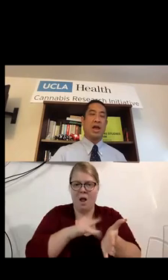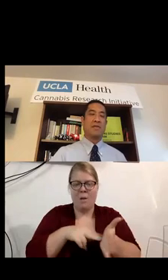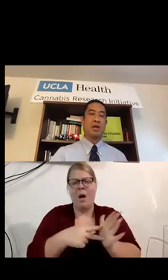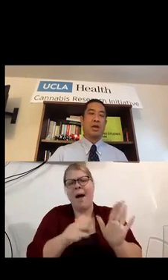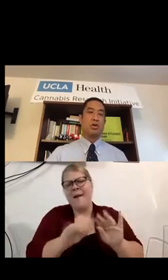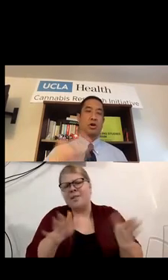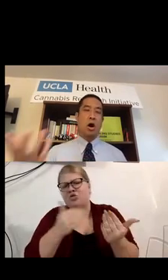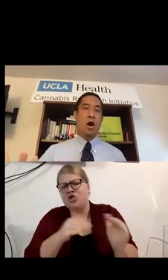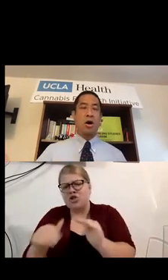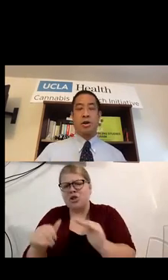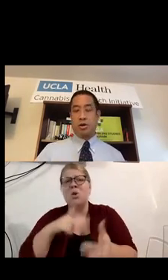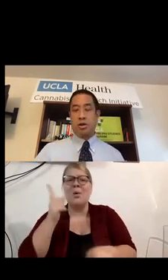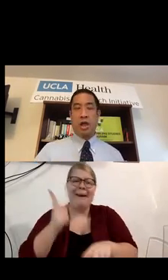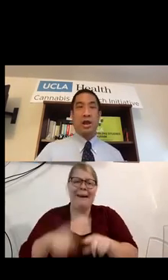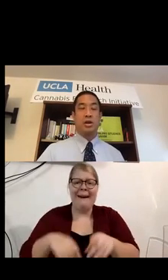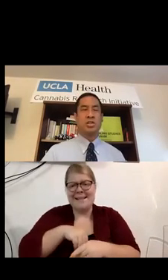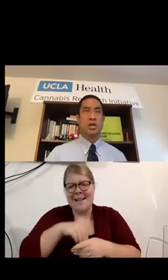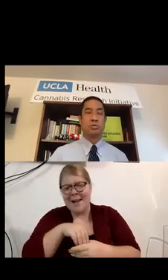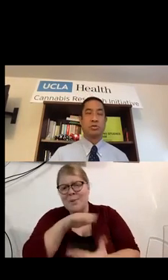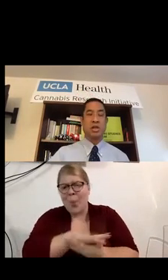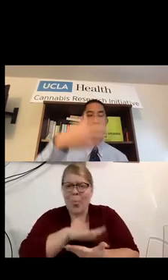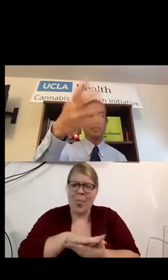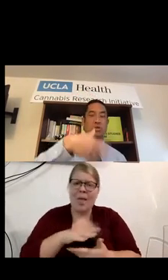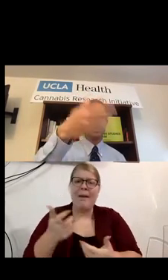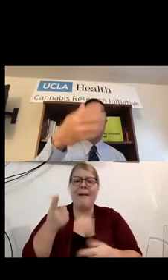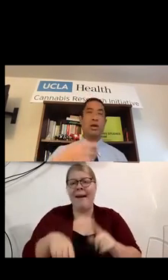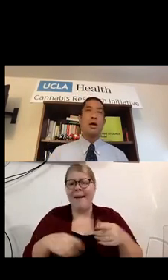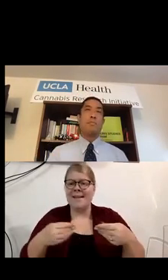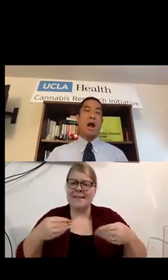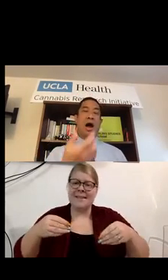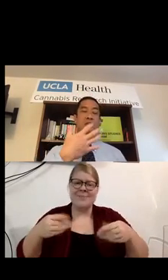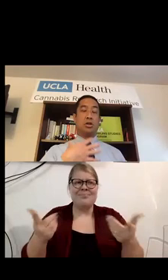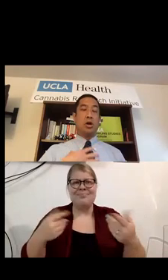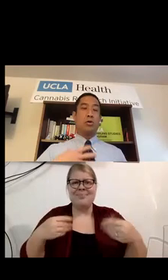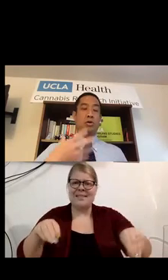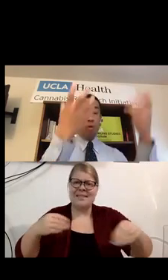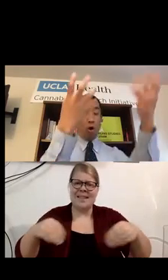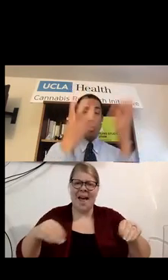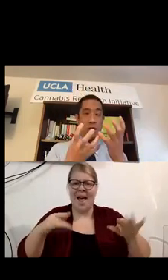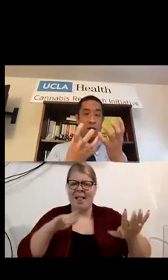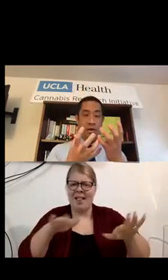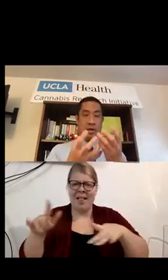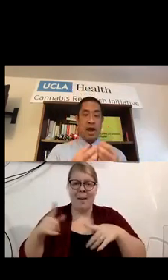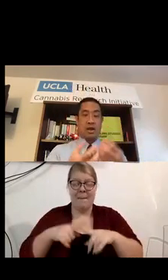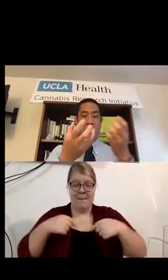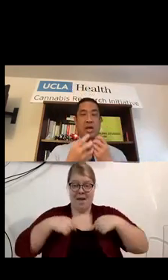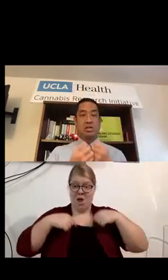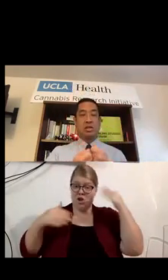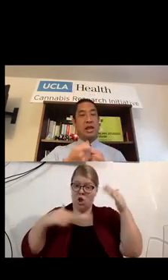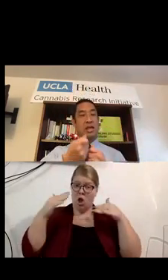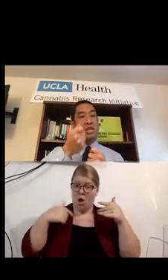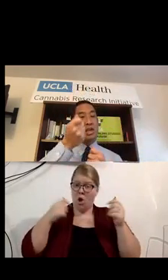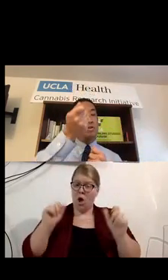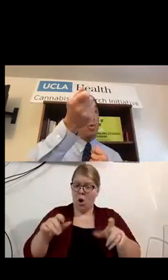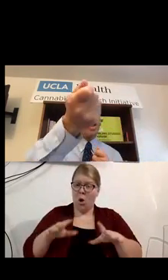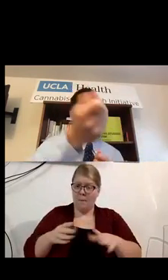can't have it in your car, you know, you can't just, you know, sell it between, but I as an adult could own it, I could possess it, and I